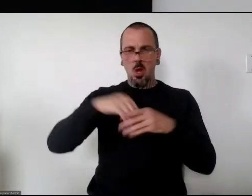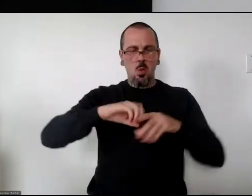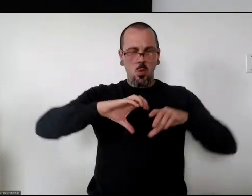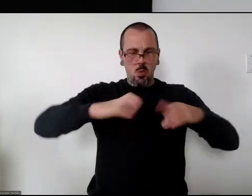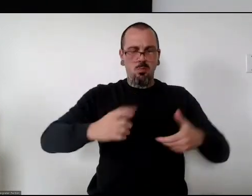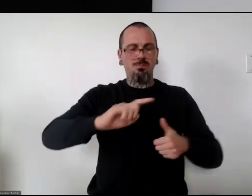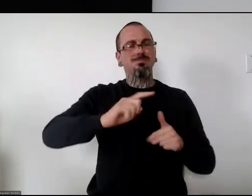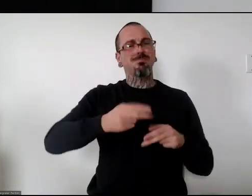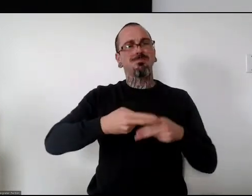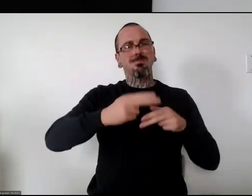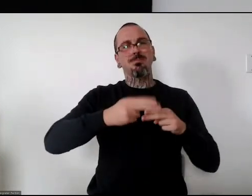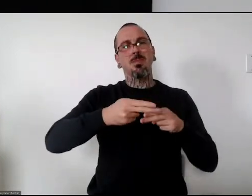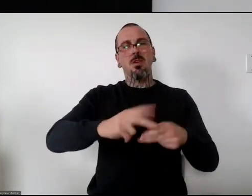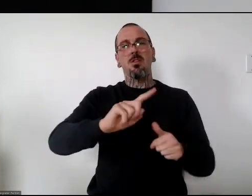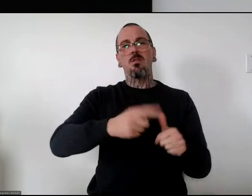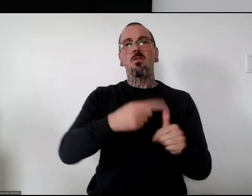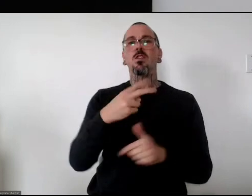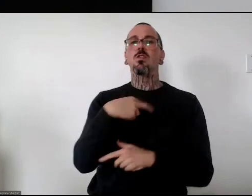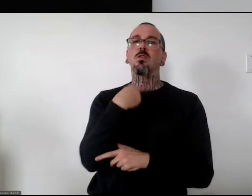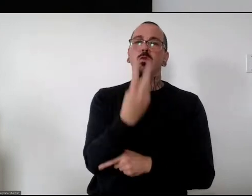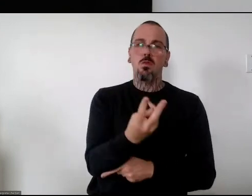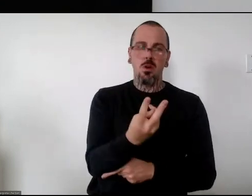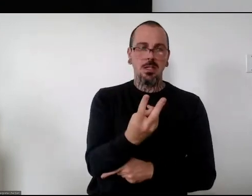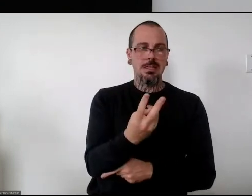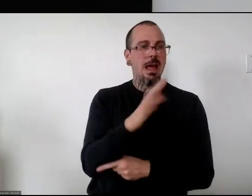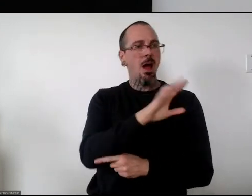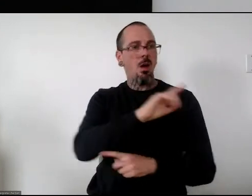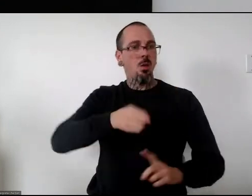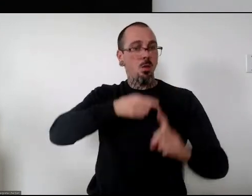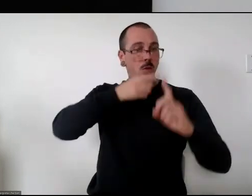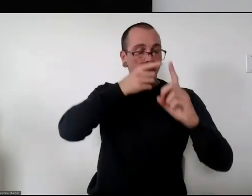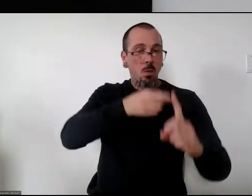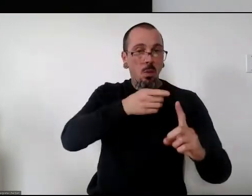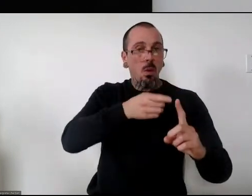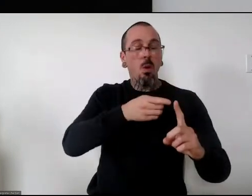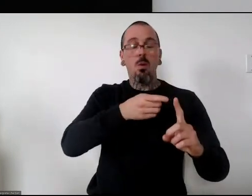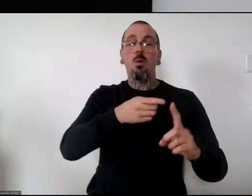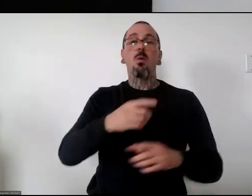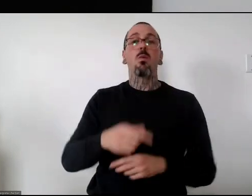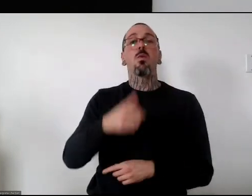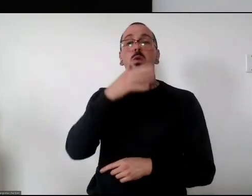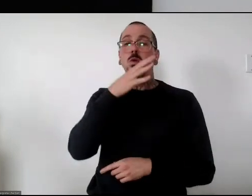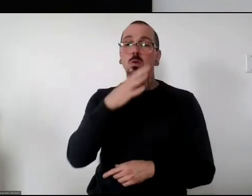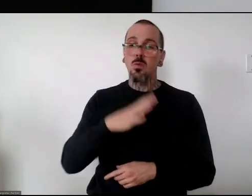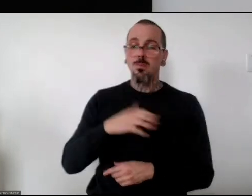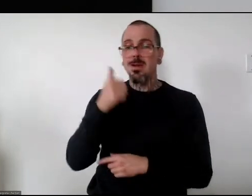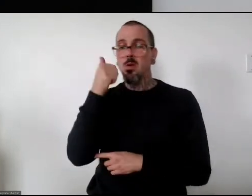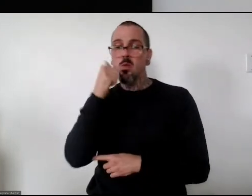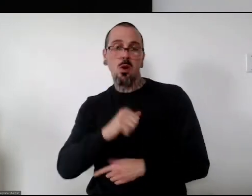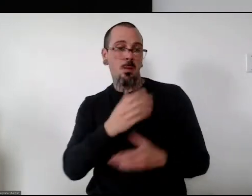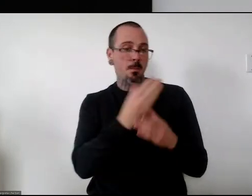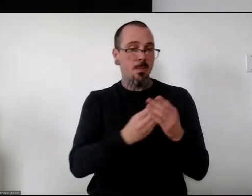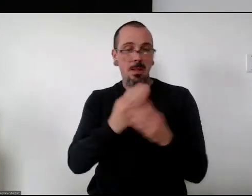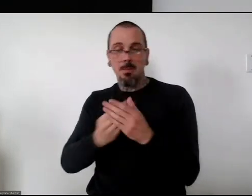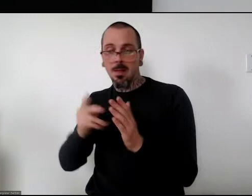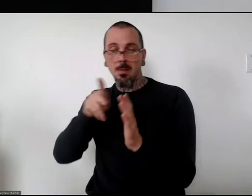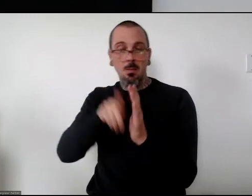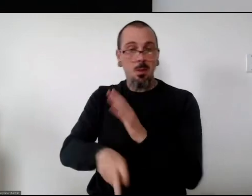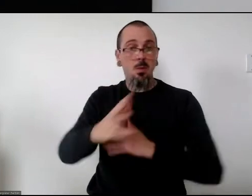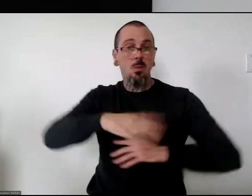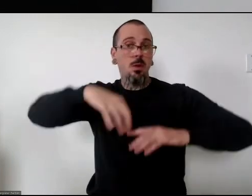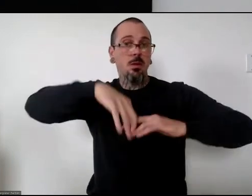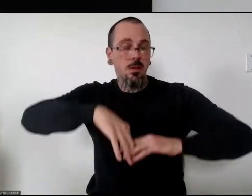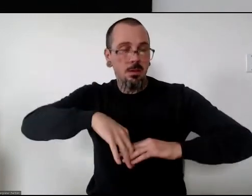missing and murdered Indigenous women and girls. Marjorie strives for gender equality and is often called upon by community to pass